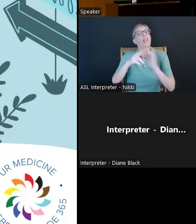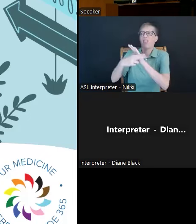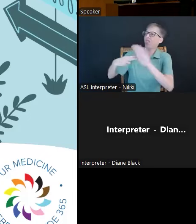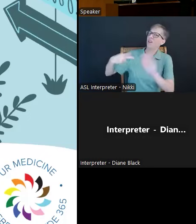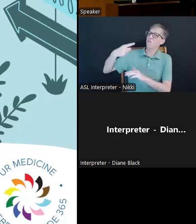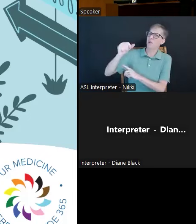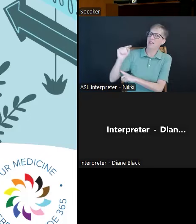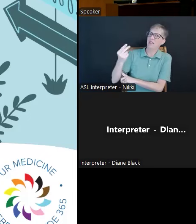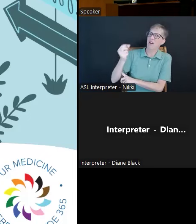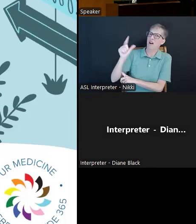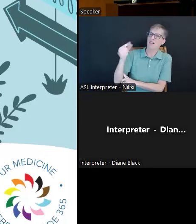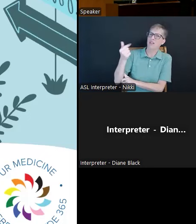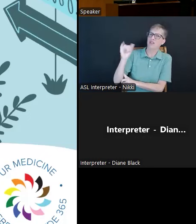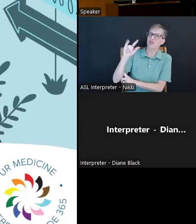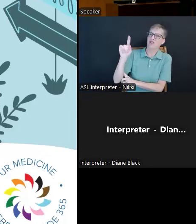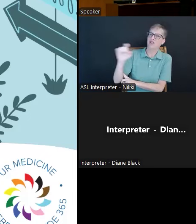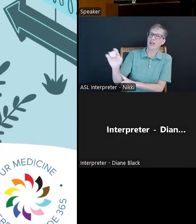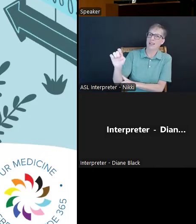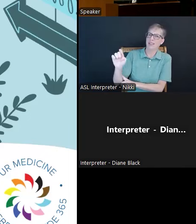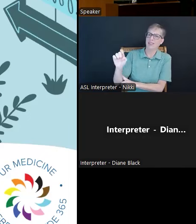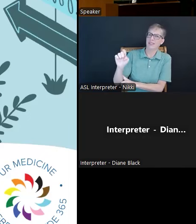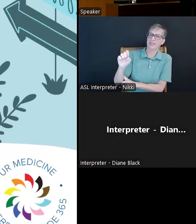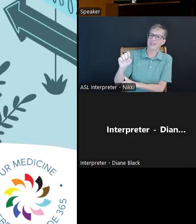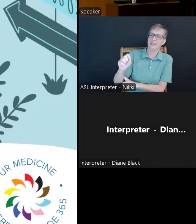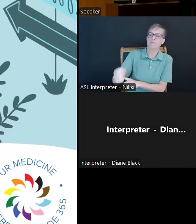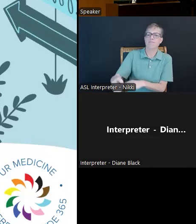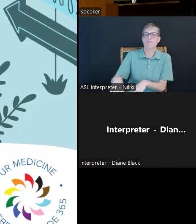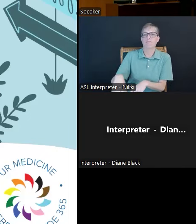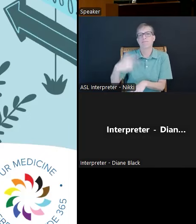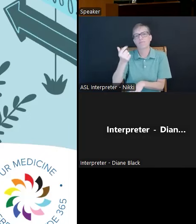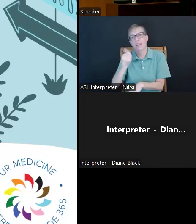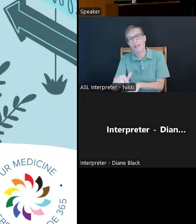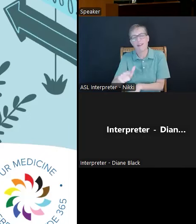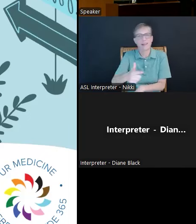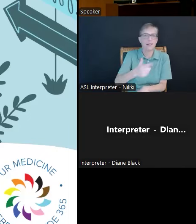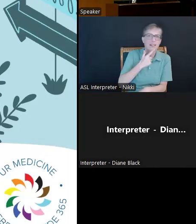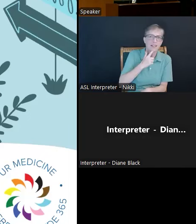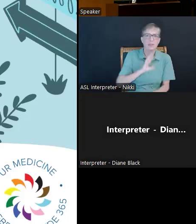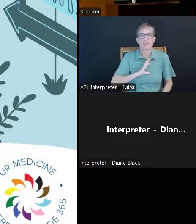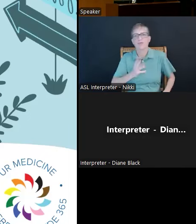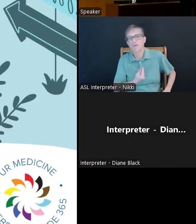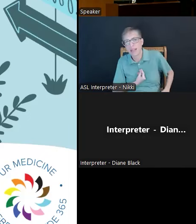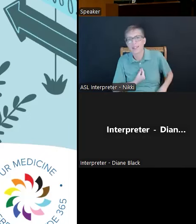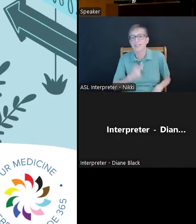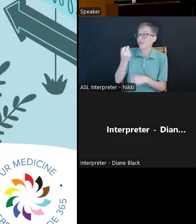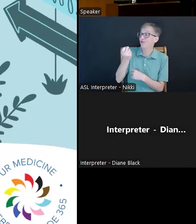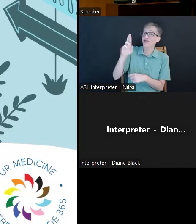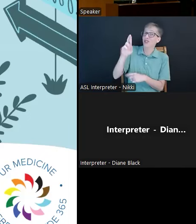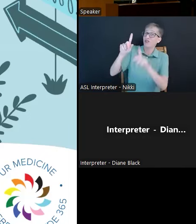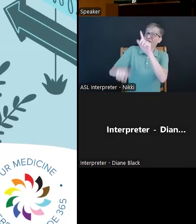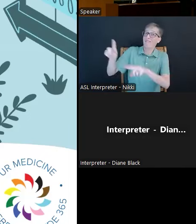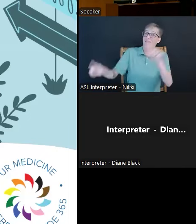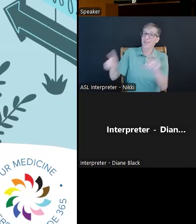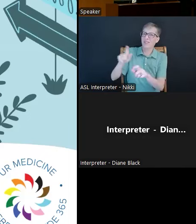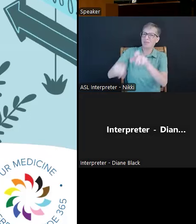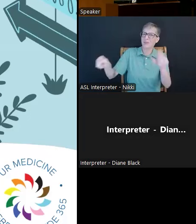pathologizing gay, lesbian, bisexual, pansexual individuals, the fact that we still pathologize trans and gender diverse individuals really impacted